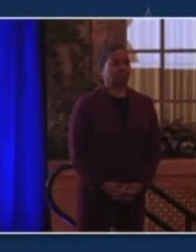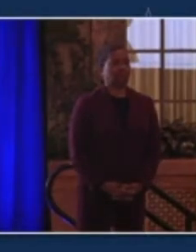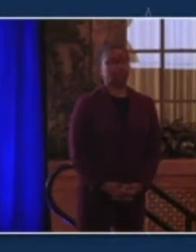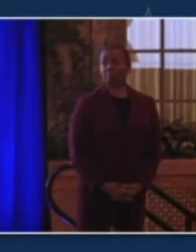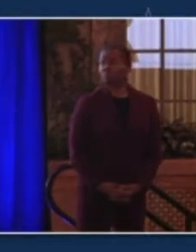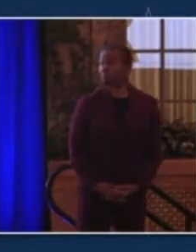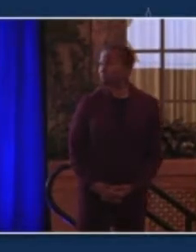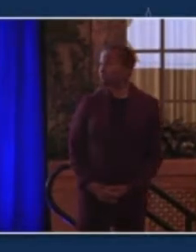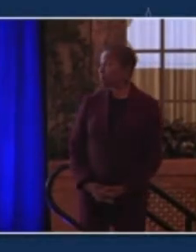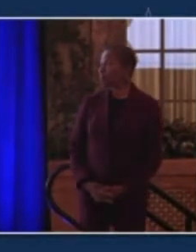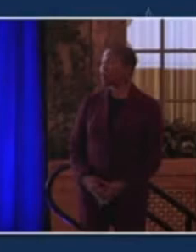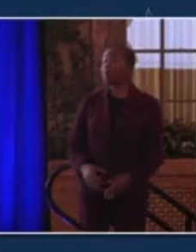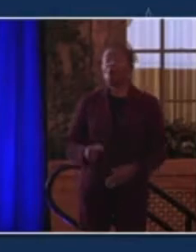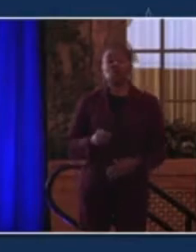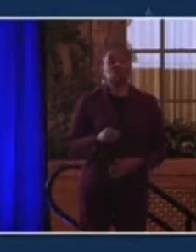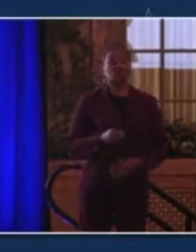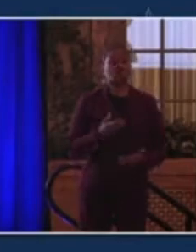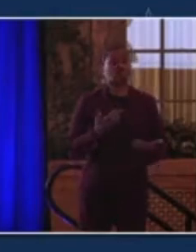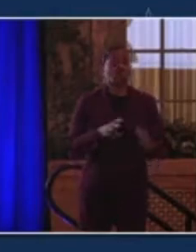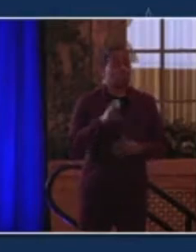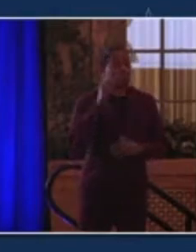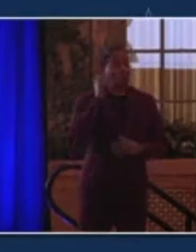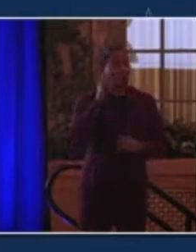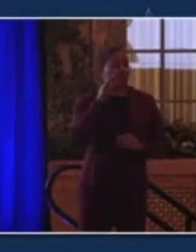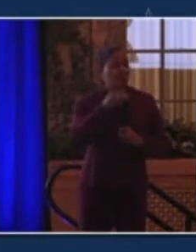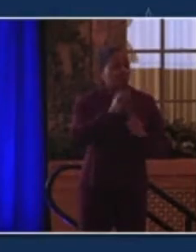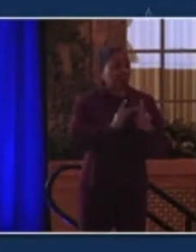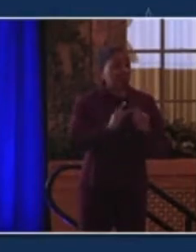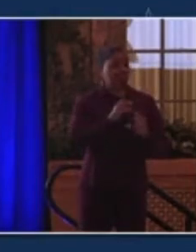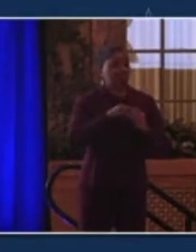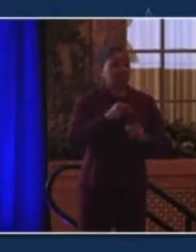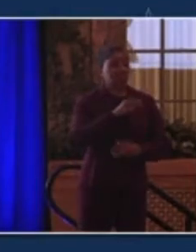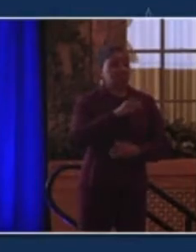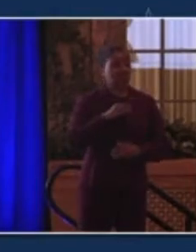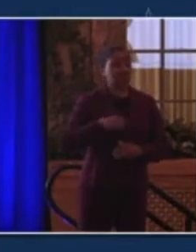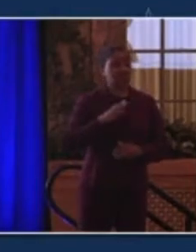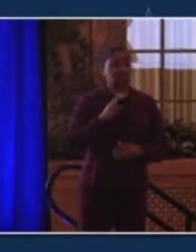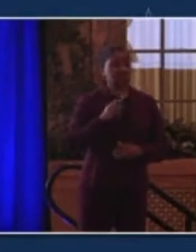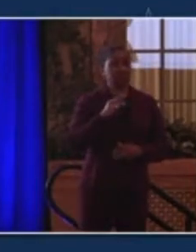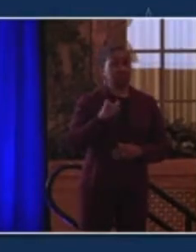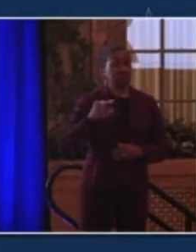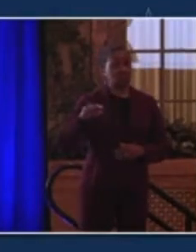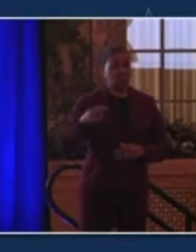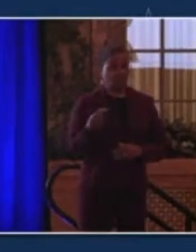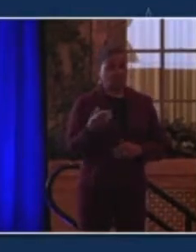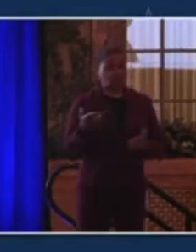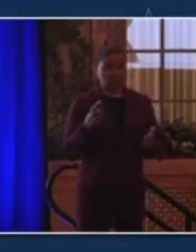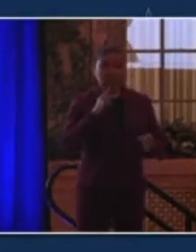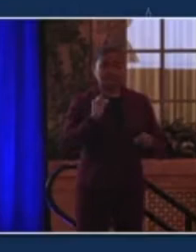So you heard from some remarkable people, including Congressman Bobby Rush from the 2nd Congressional District, who's actually here.